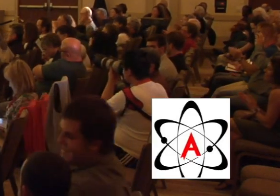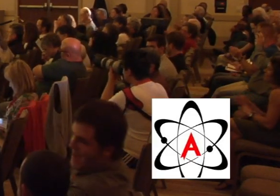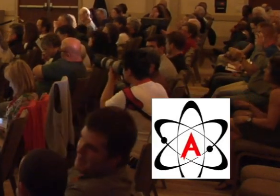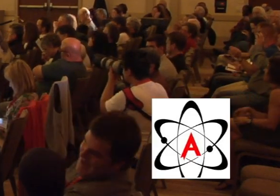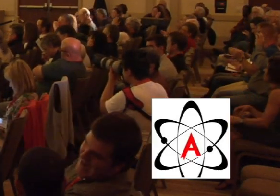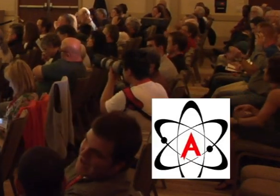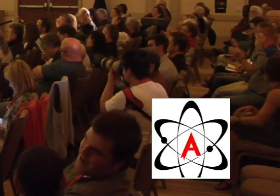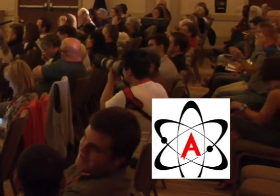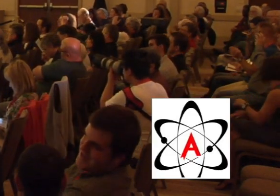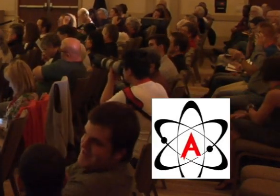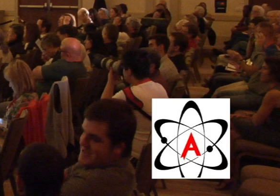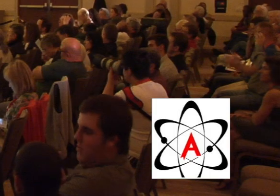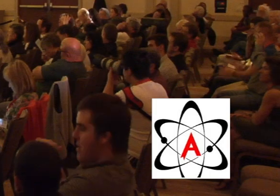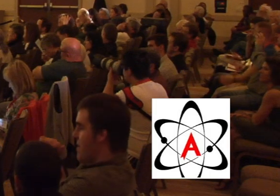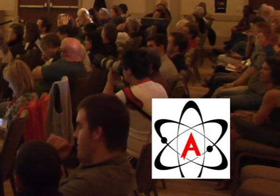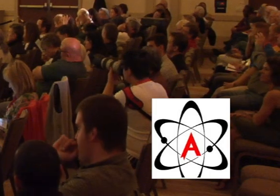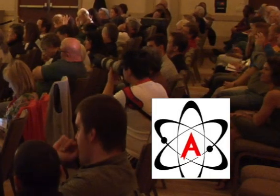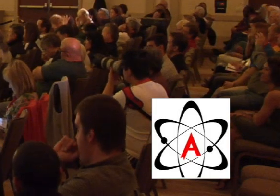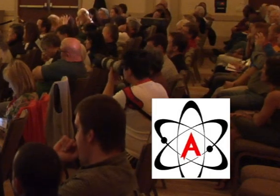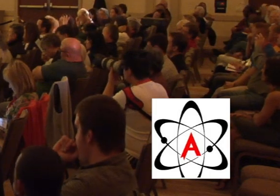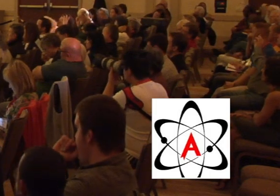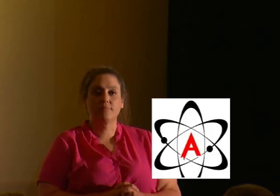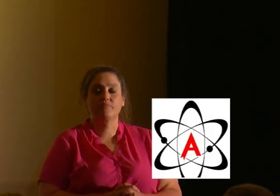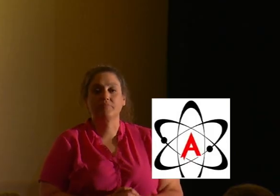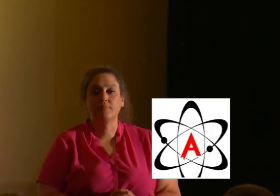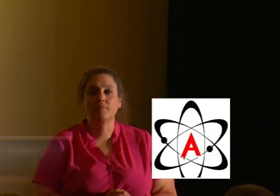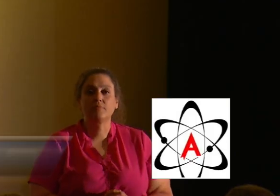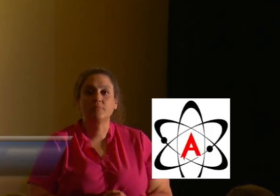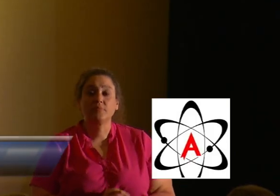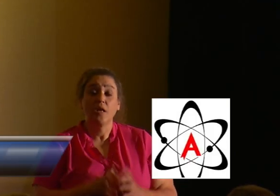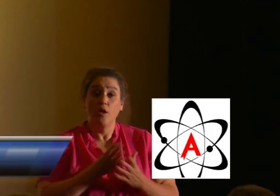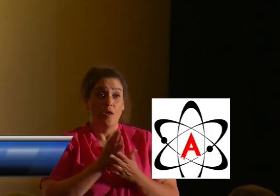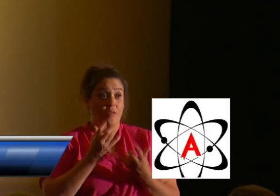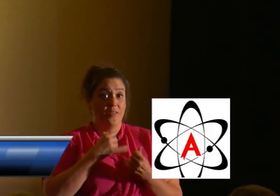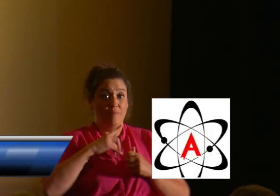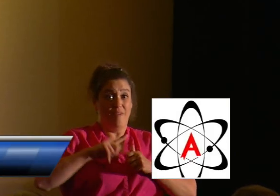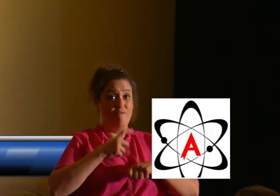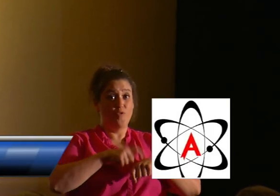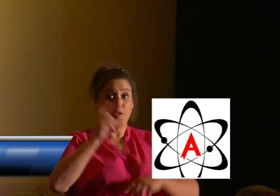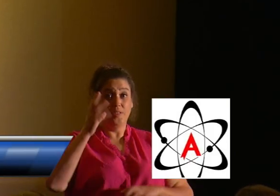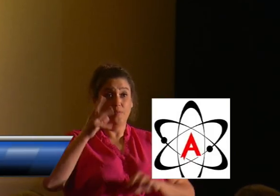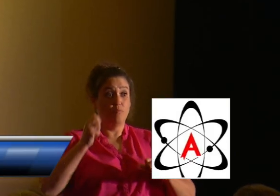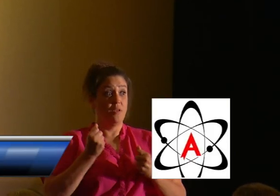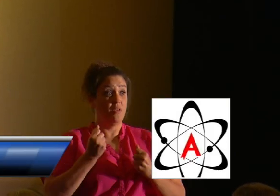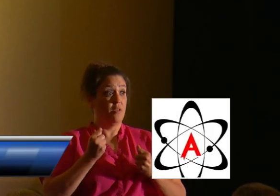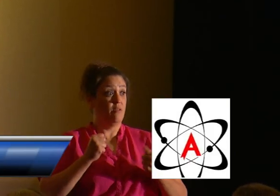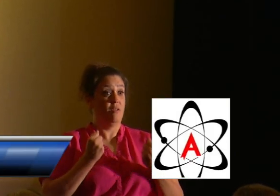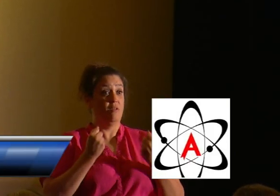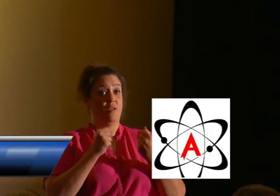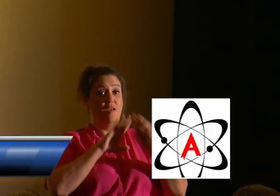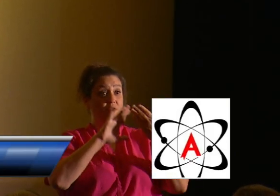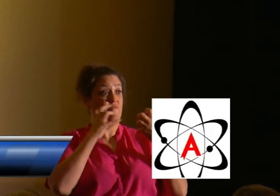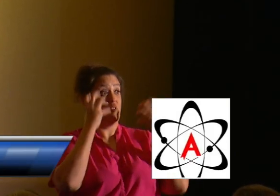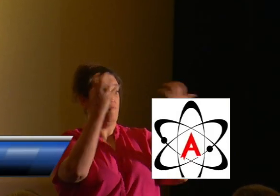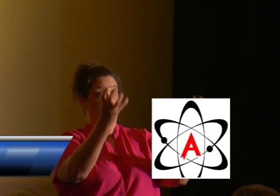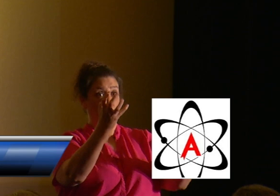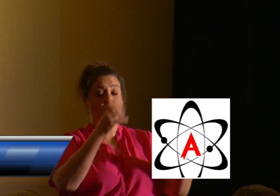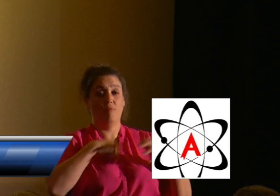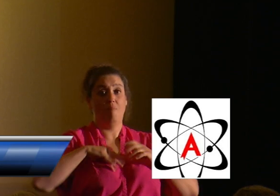All righty then. So this is my first time ever speaking in front of people, my very first time. My first time